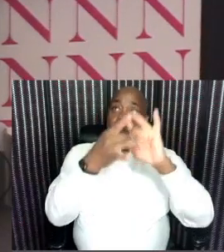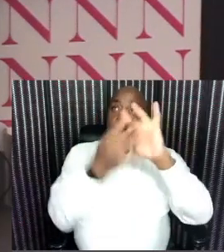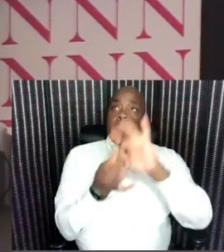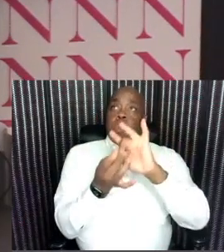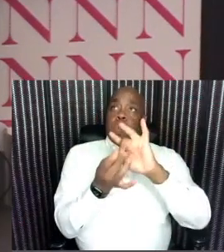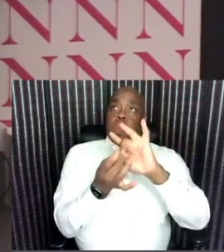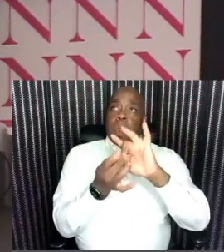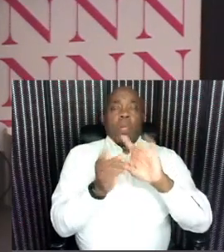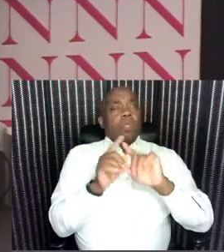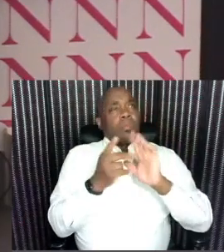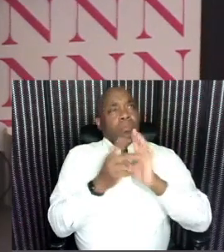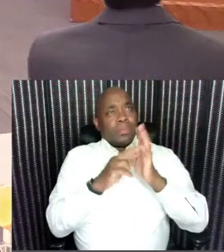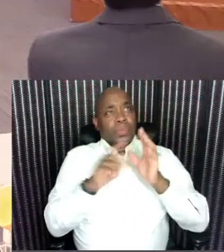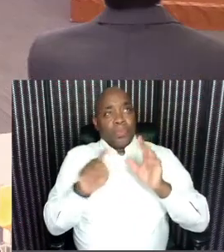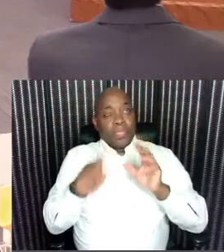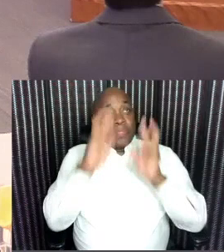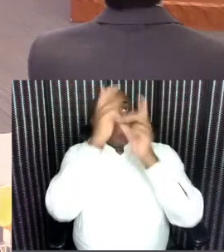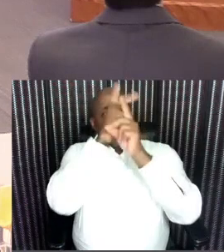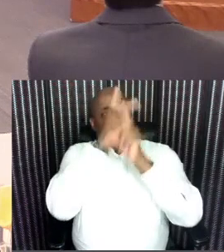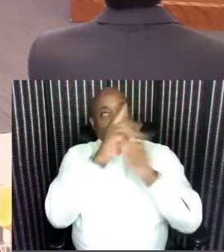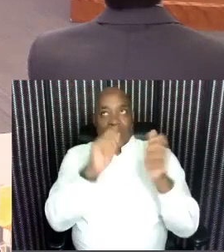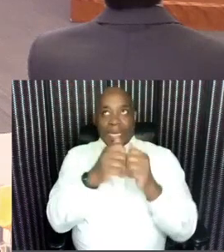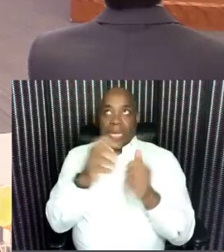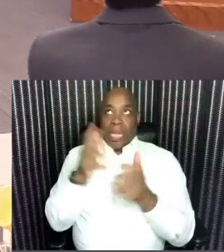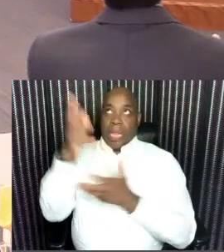to manage that, and